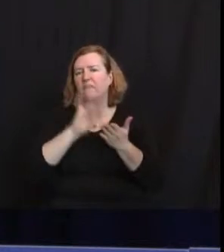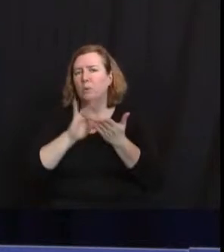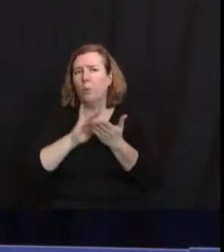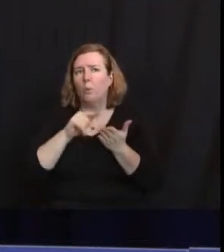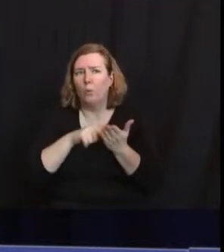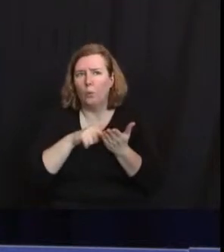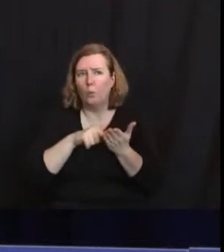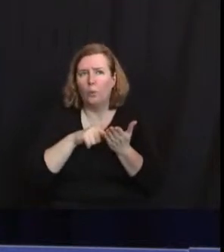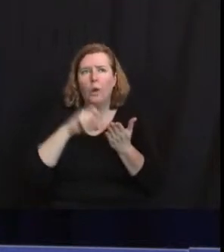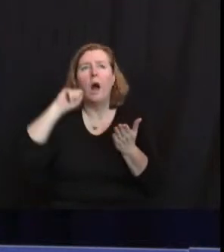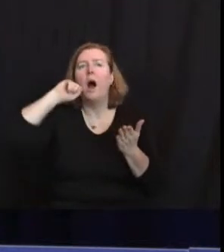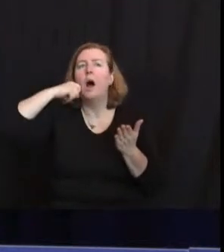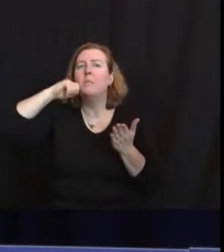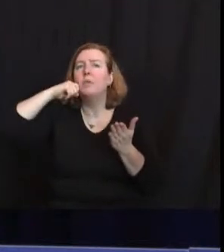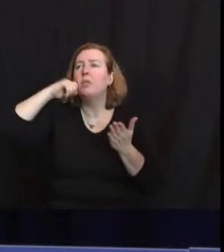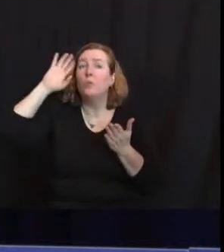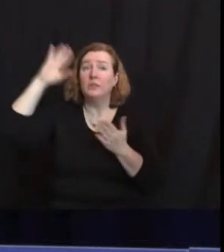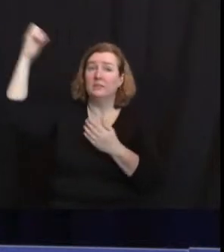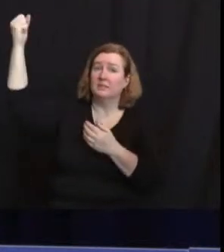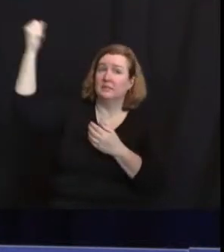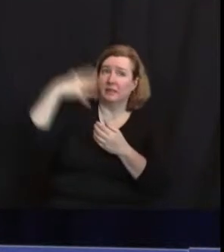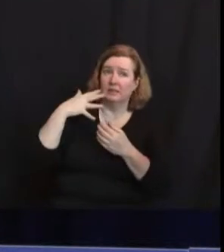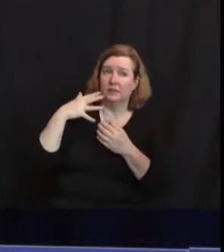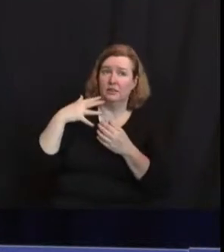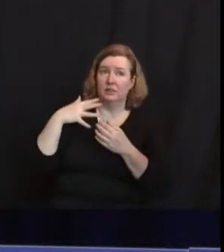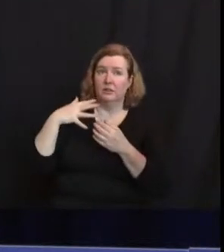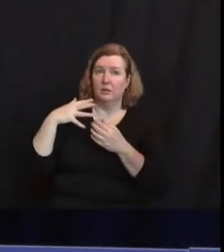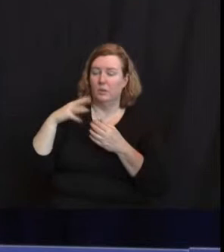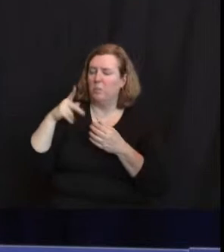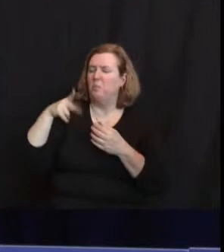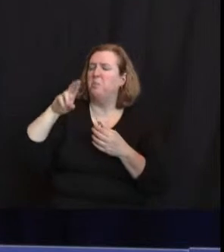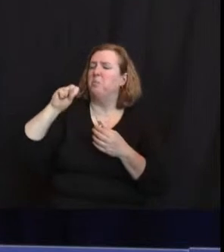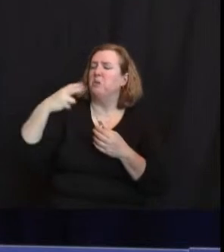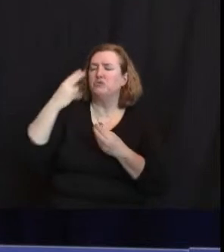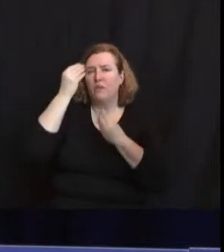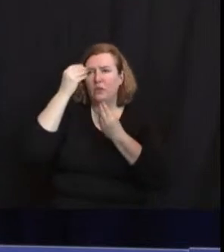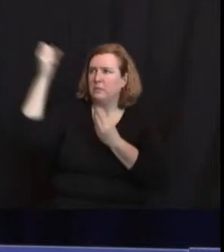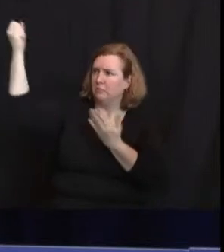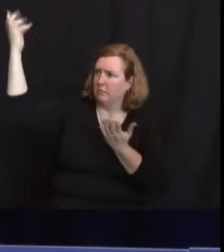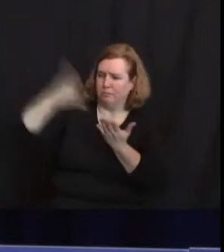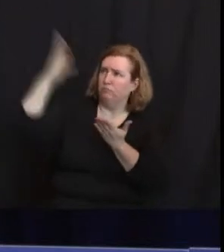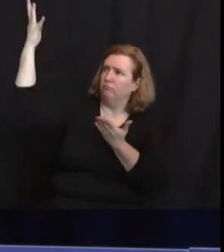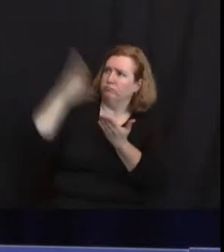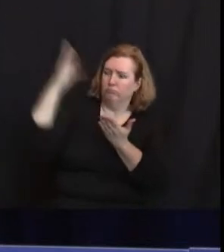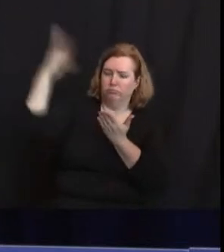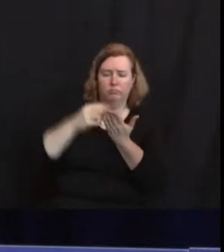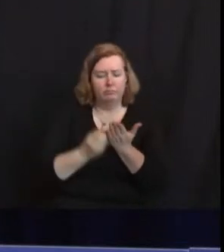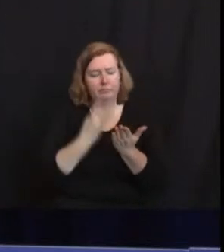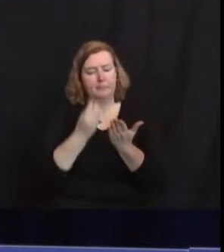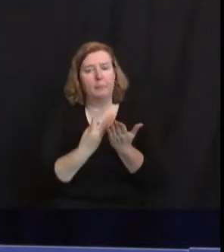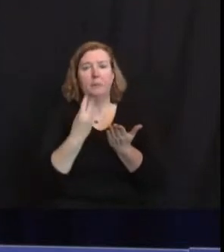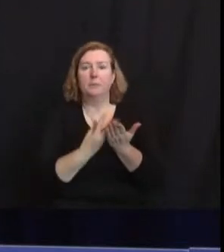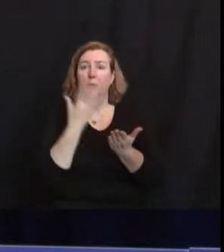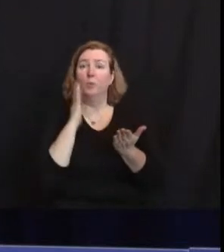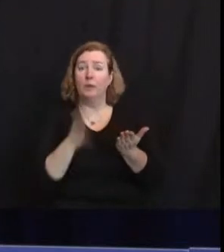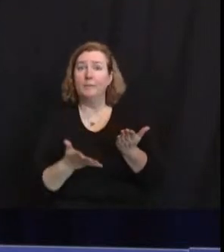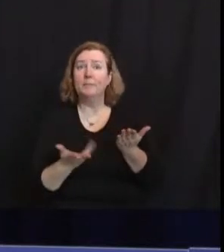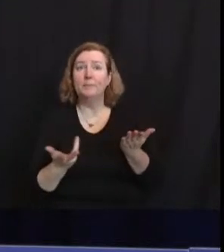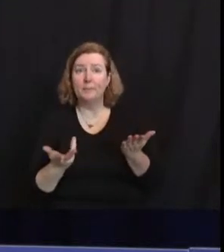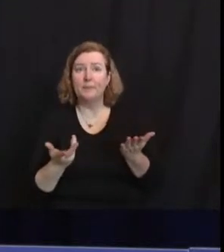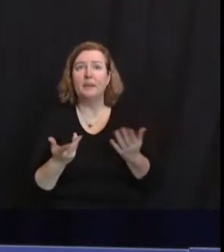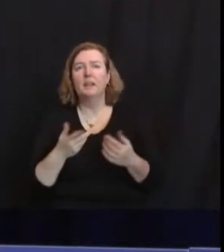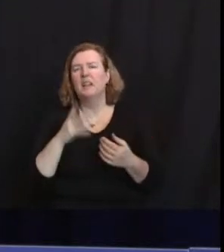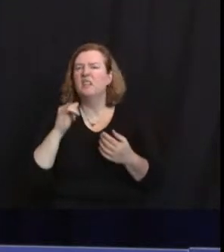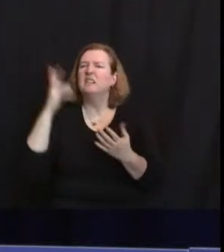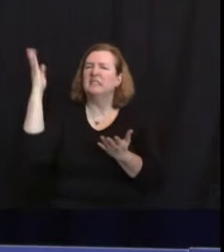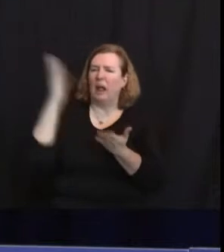users over the next few days. More than 659,000 individuals have downloaded the app already. And